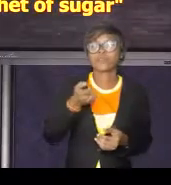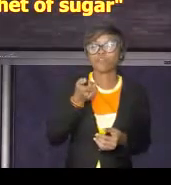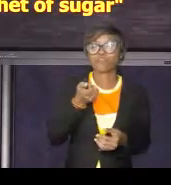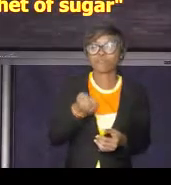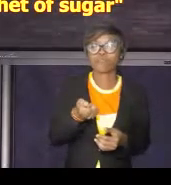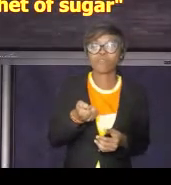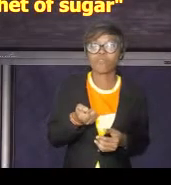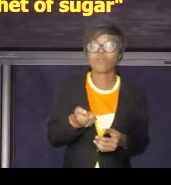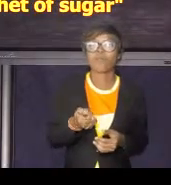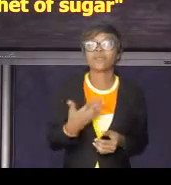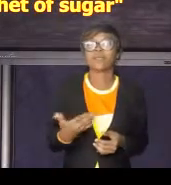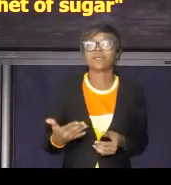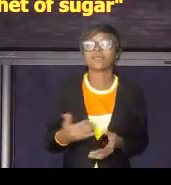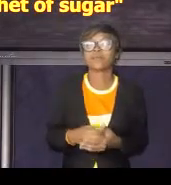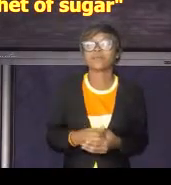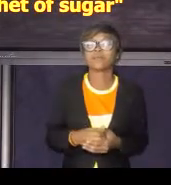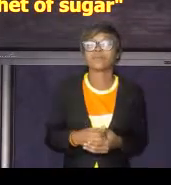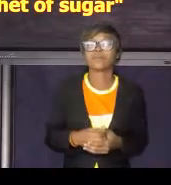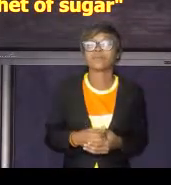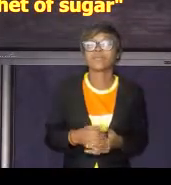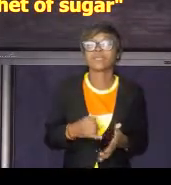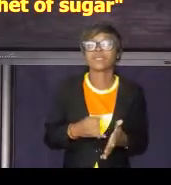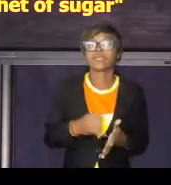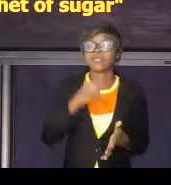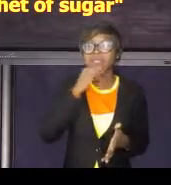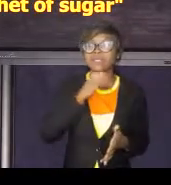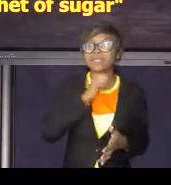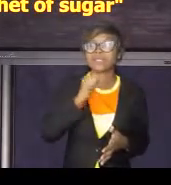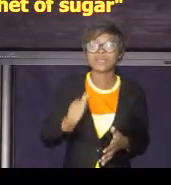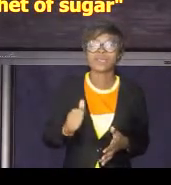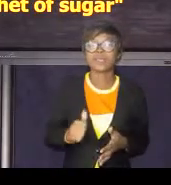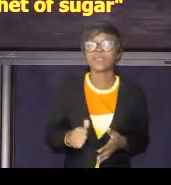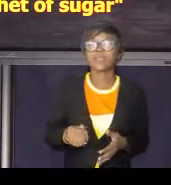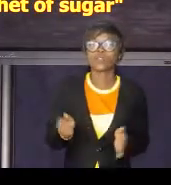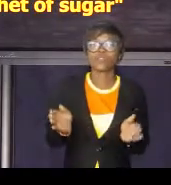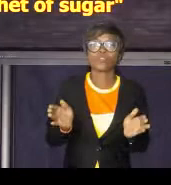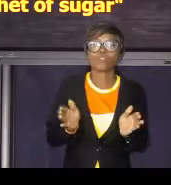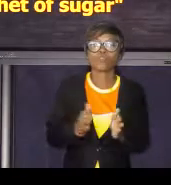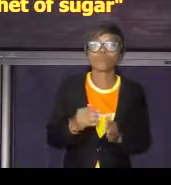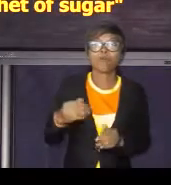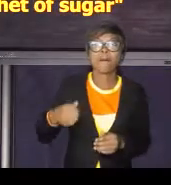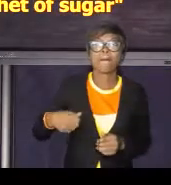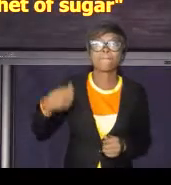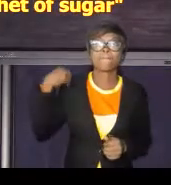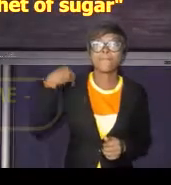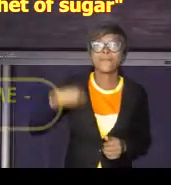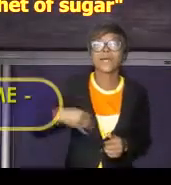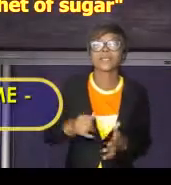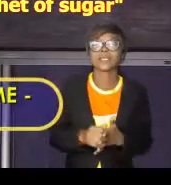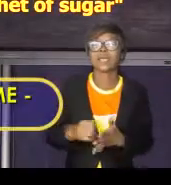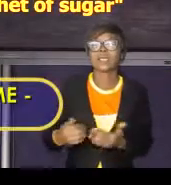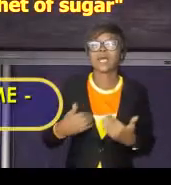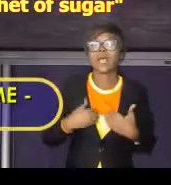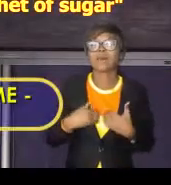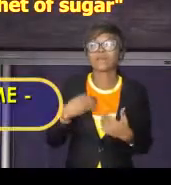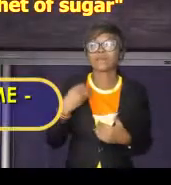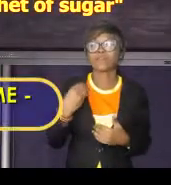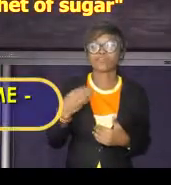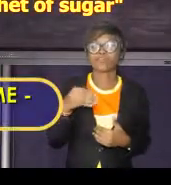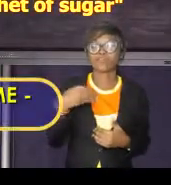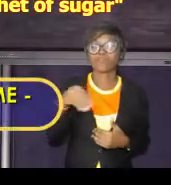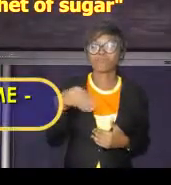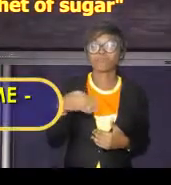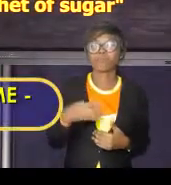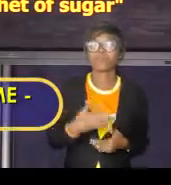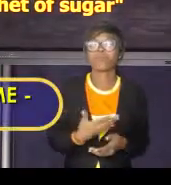of something. Sachet is a small sealed bag or packet containing a